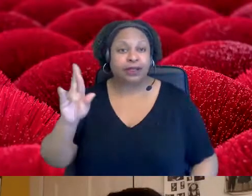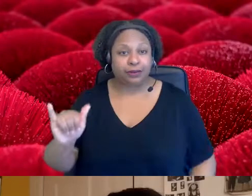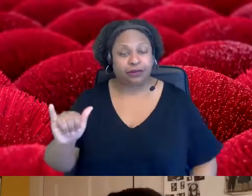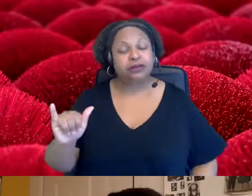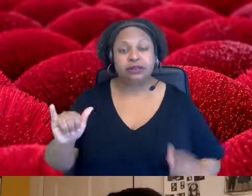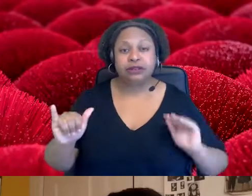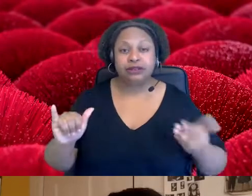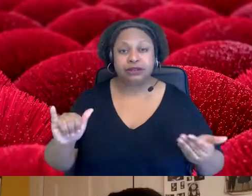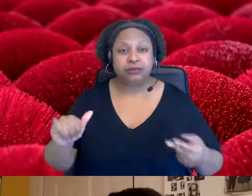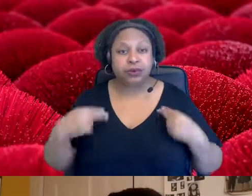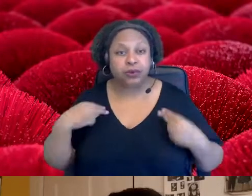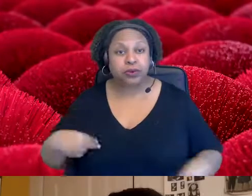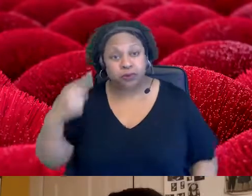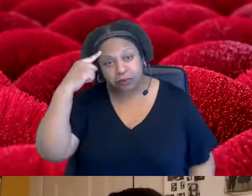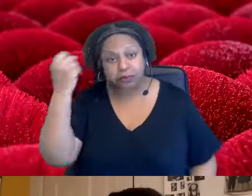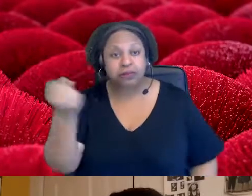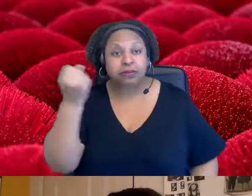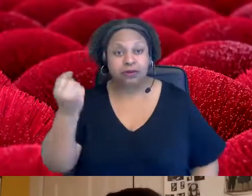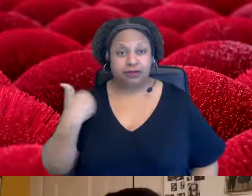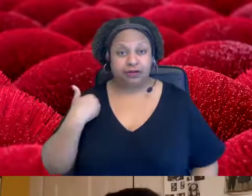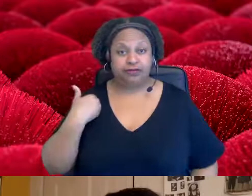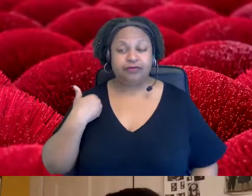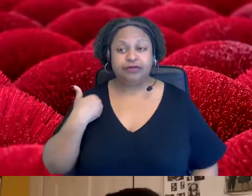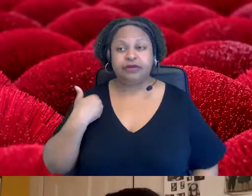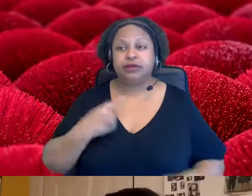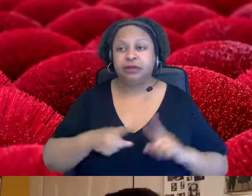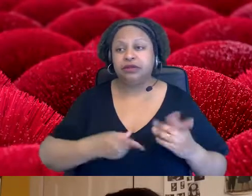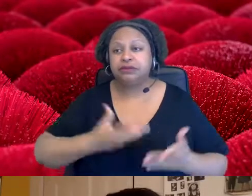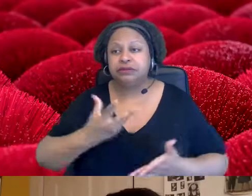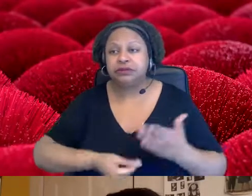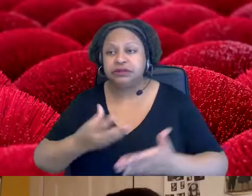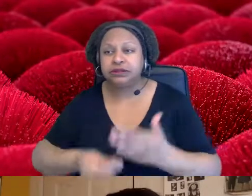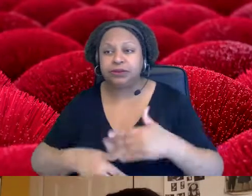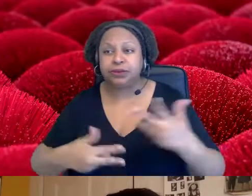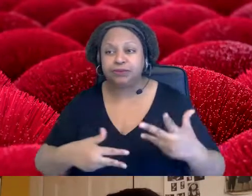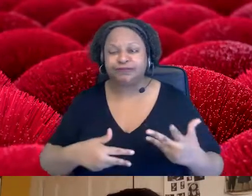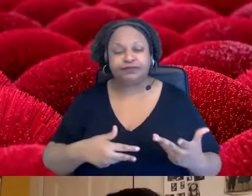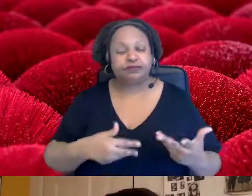no, there seems to be no archival memory